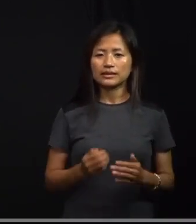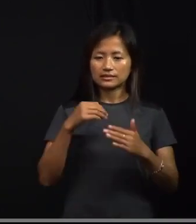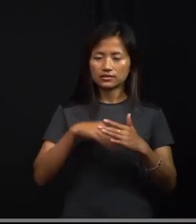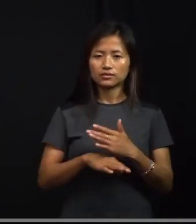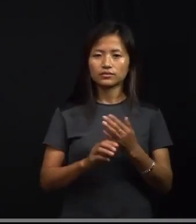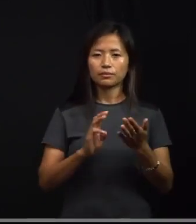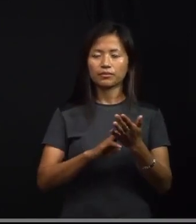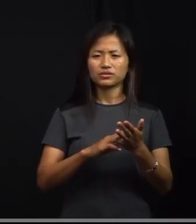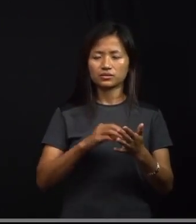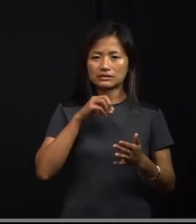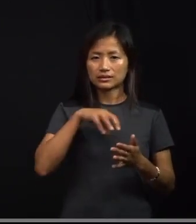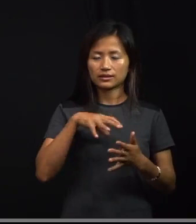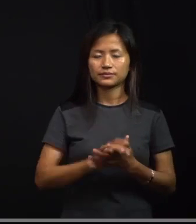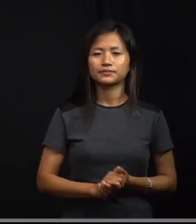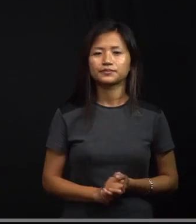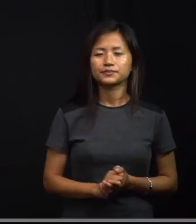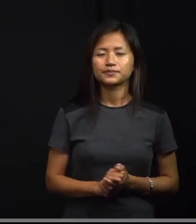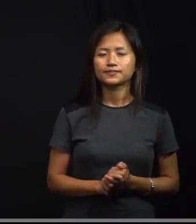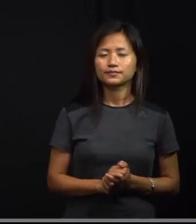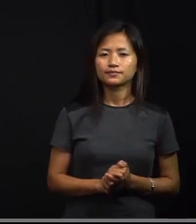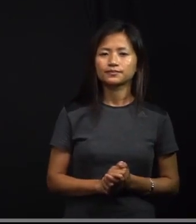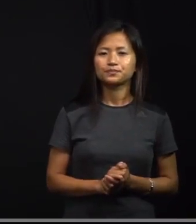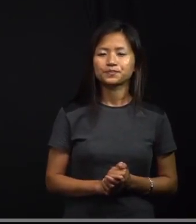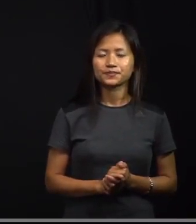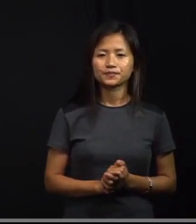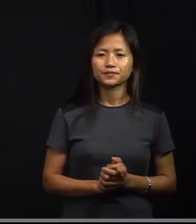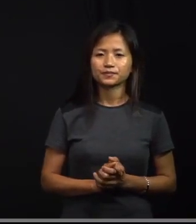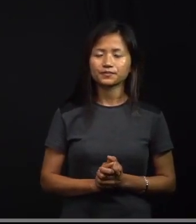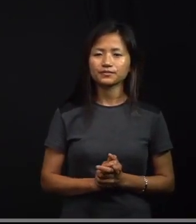being, okay? So that is it. And then